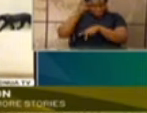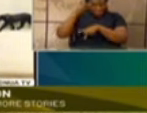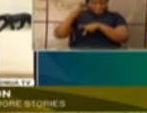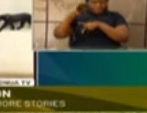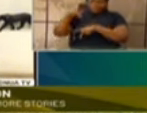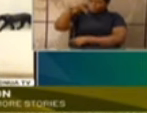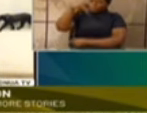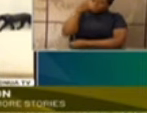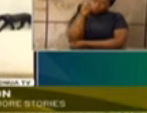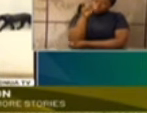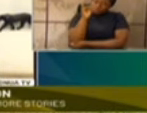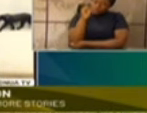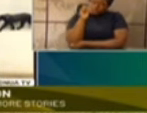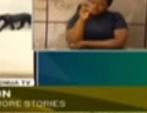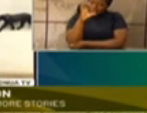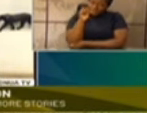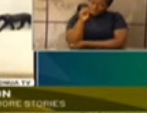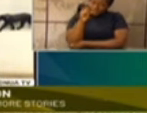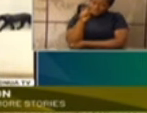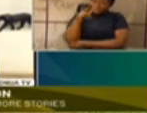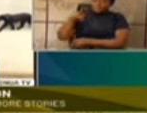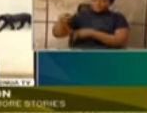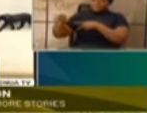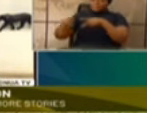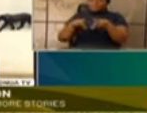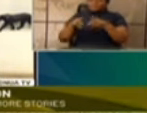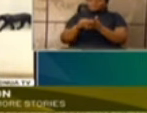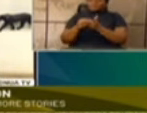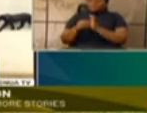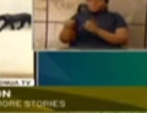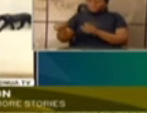It's just a part of me, no SSL, but you're on mine.